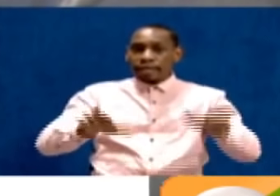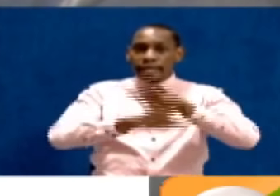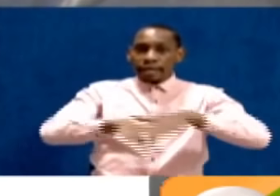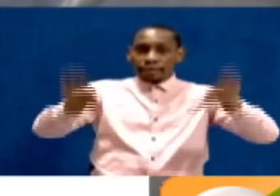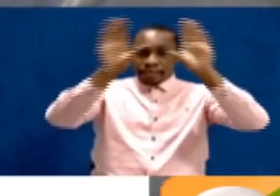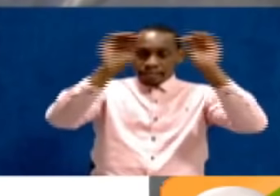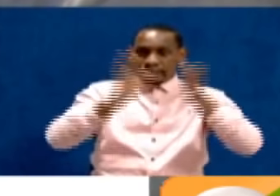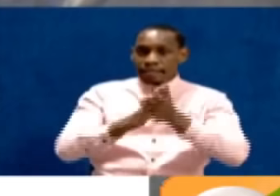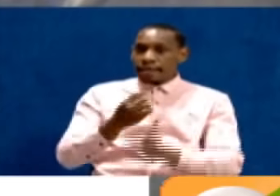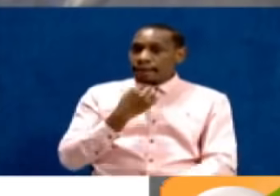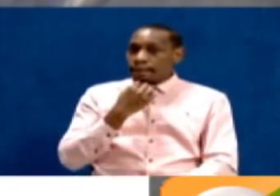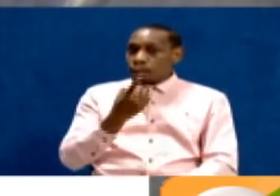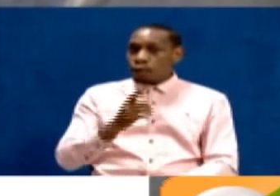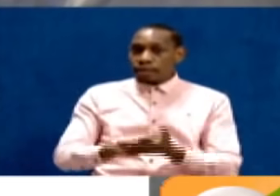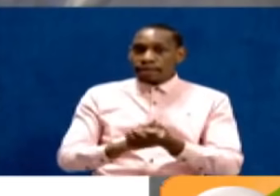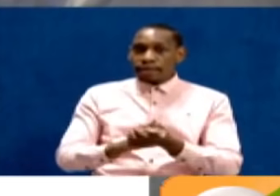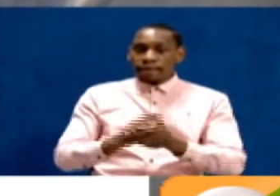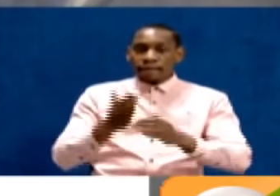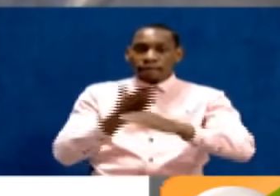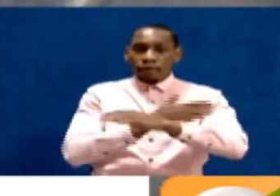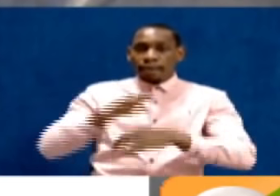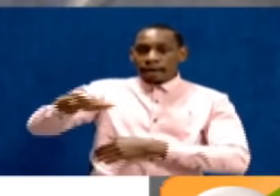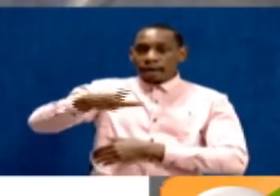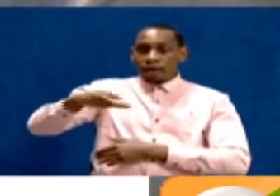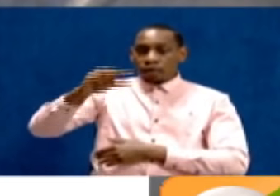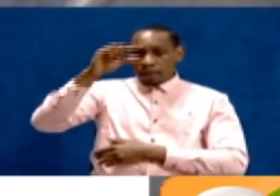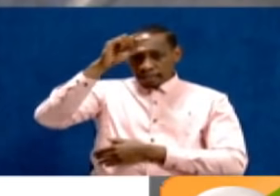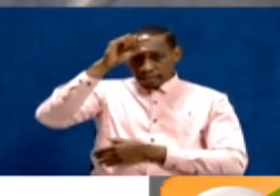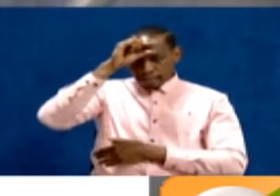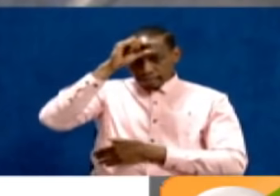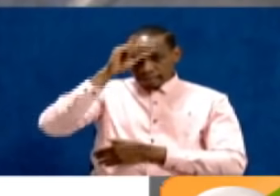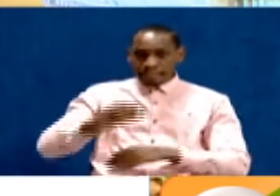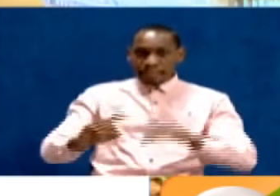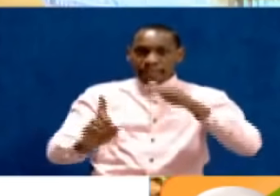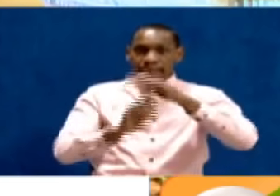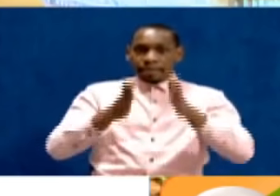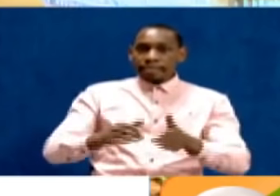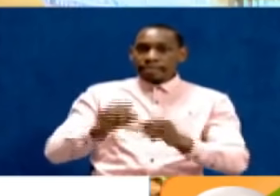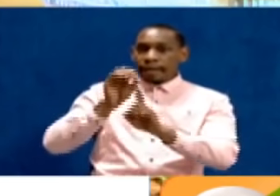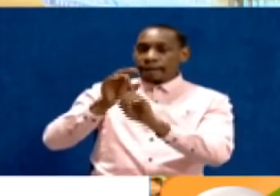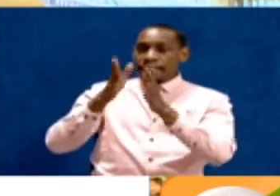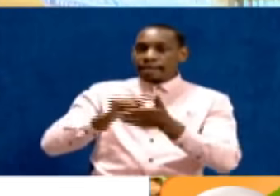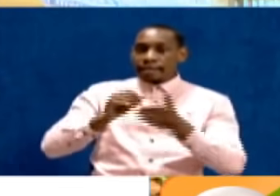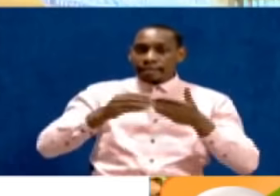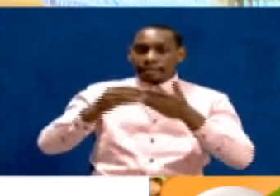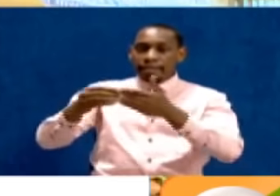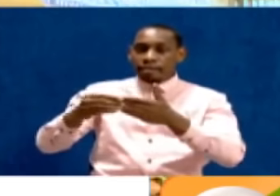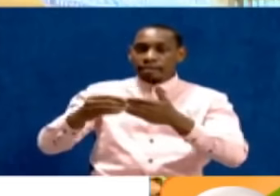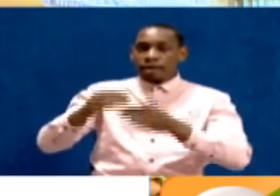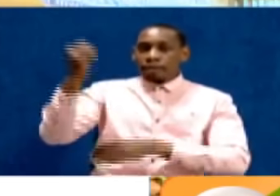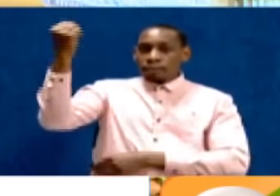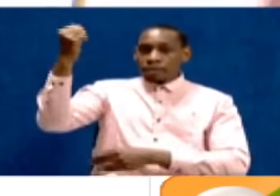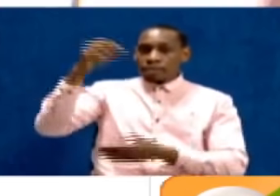president. Moi was for the former local government minister a mentor who largely shaped his political